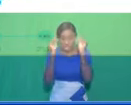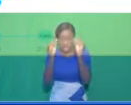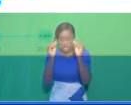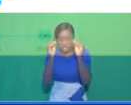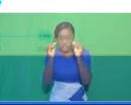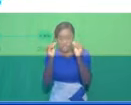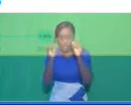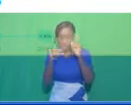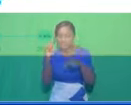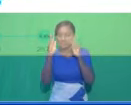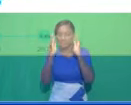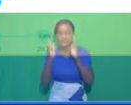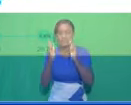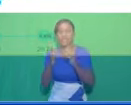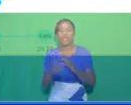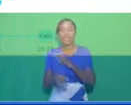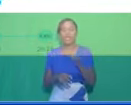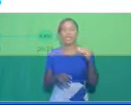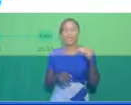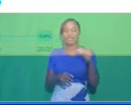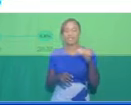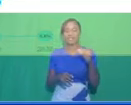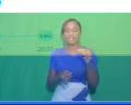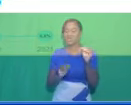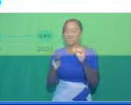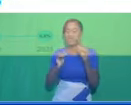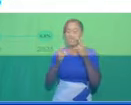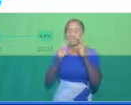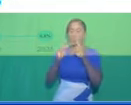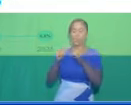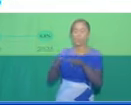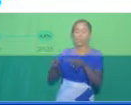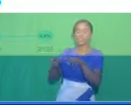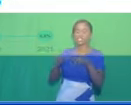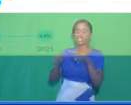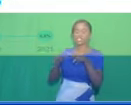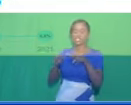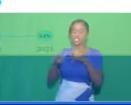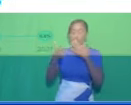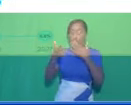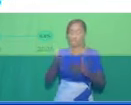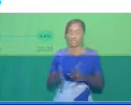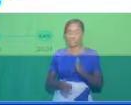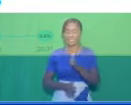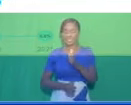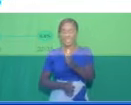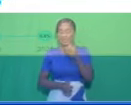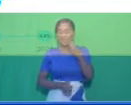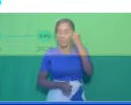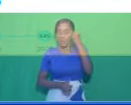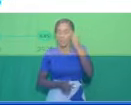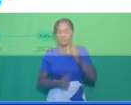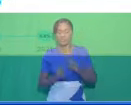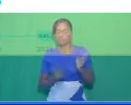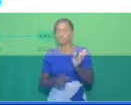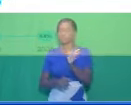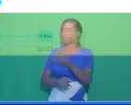the fact that they were unsupervised. So we did have some learning loss, unfortunately, during that period.